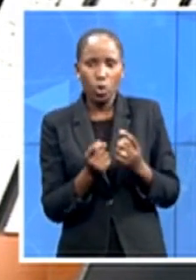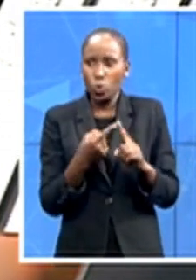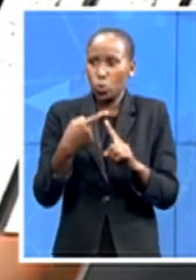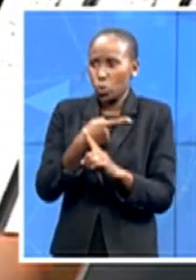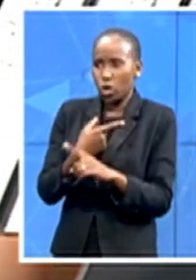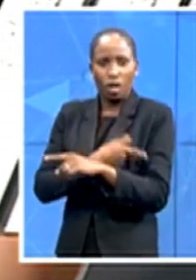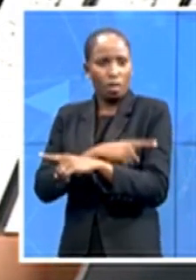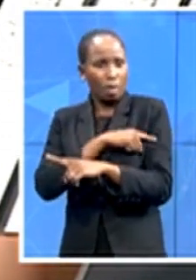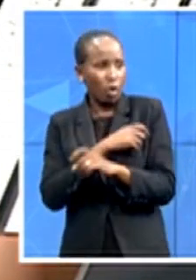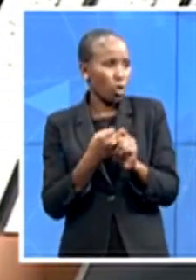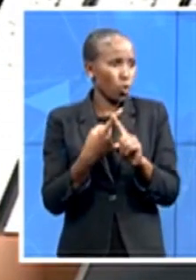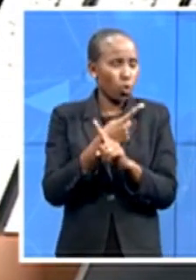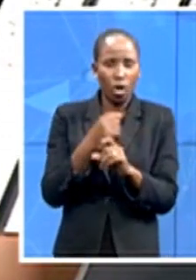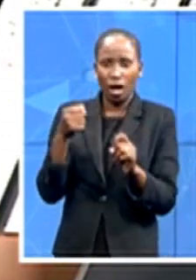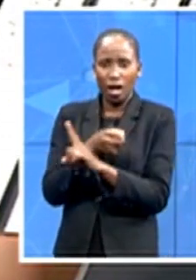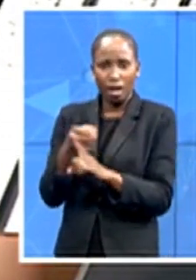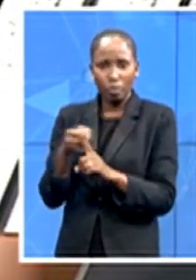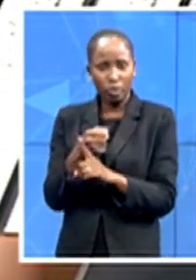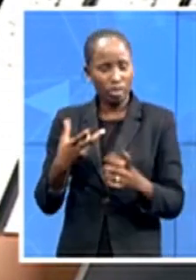And maybe one will cite just a few.